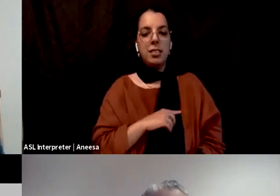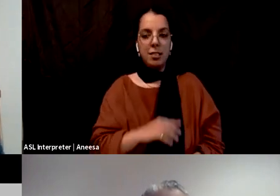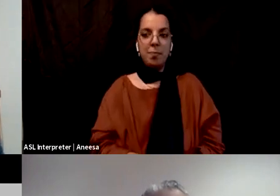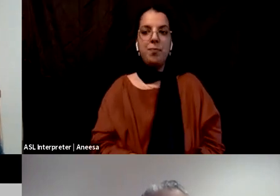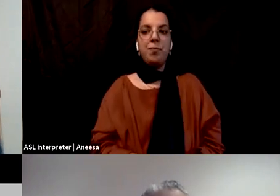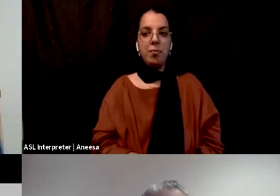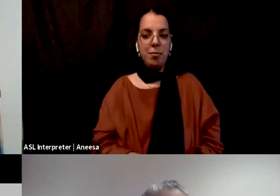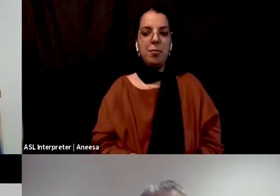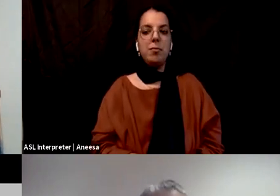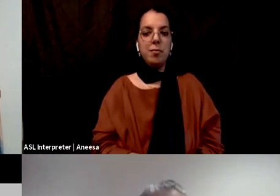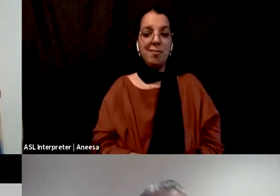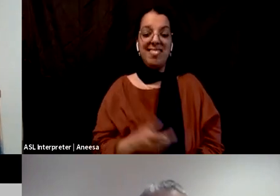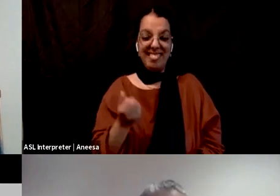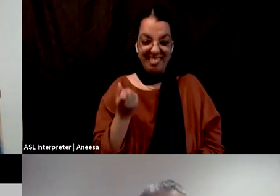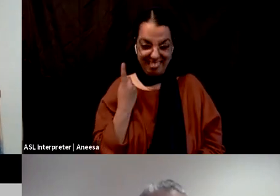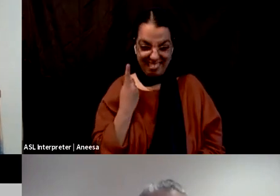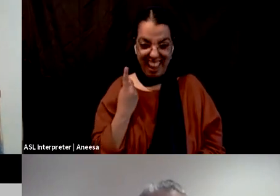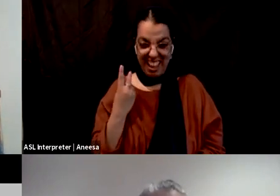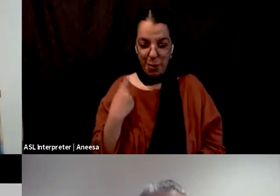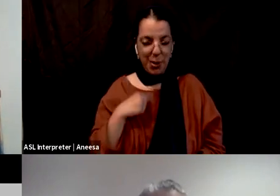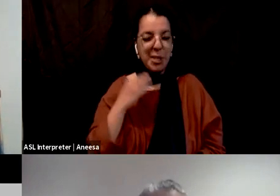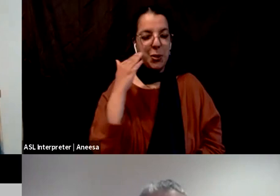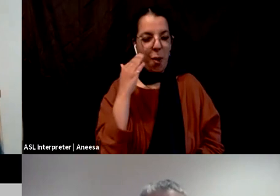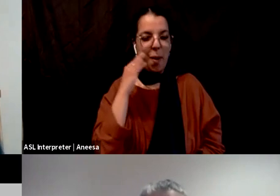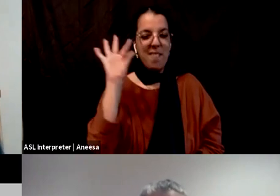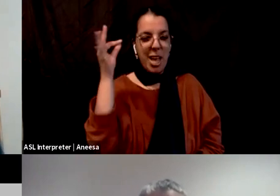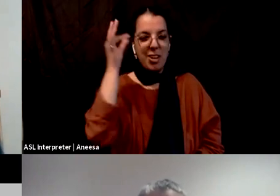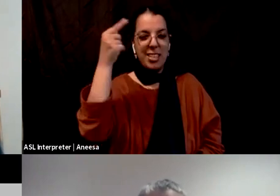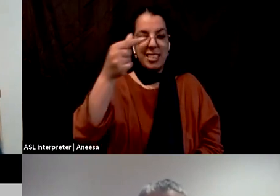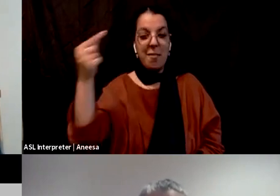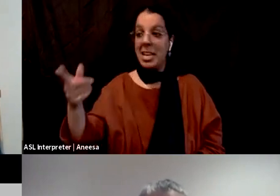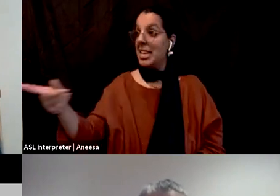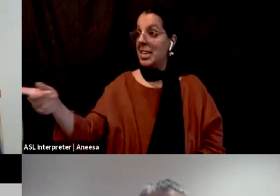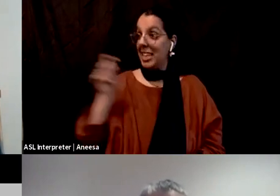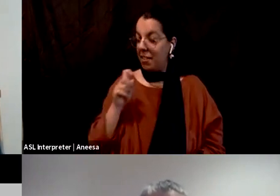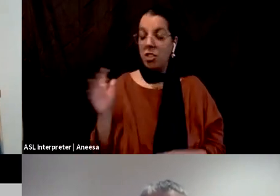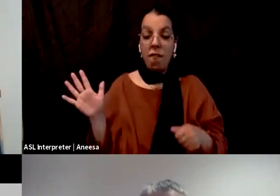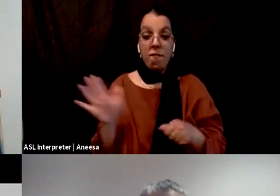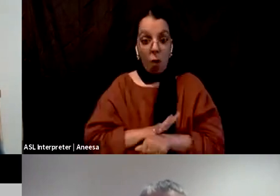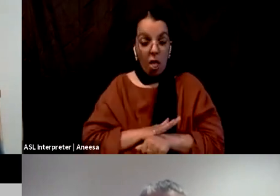will never give us the adequate and proper and deserved support